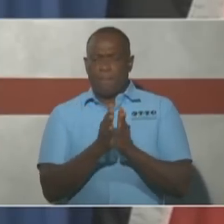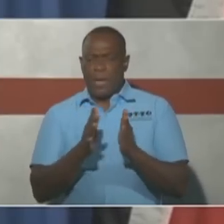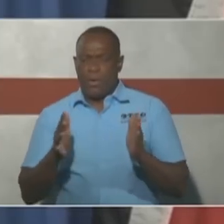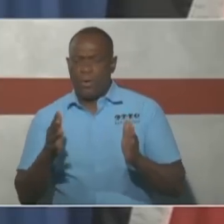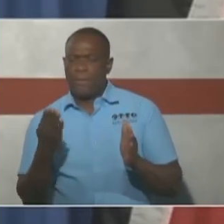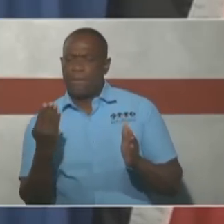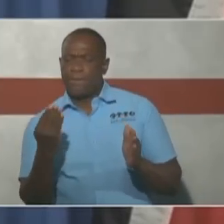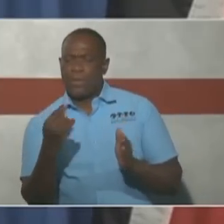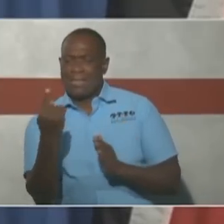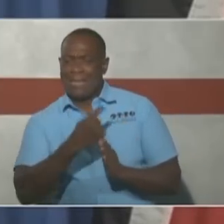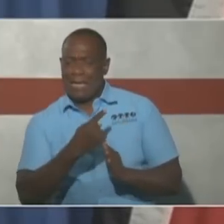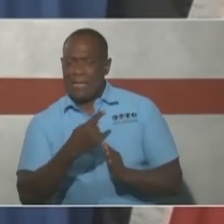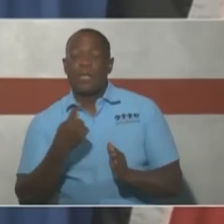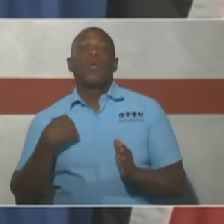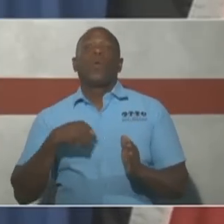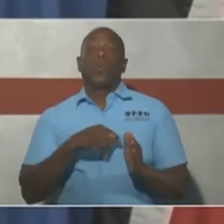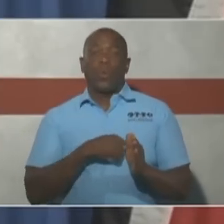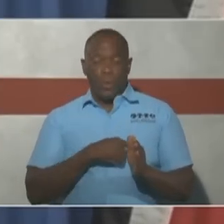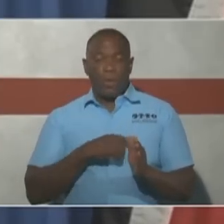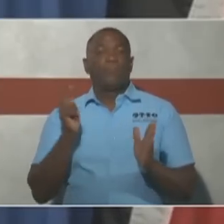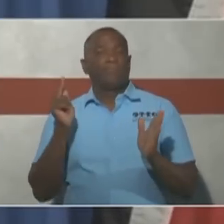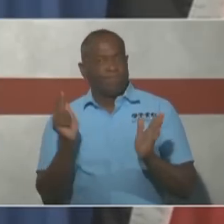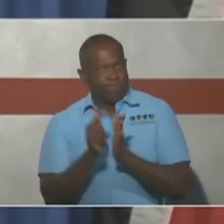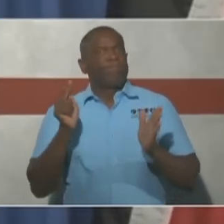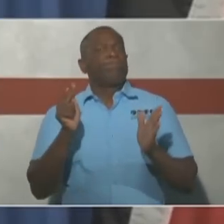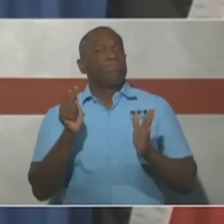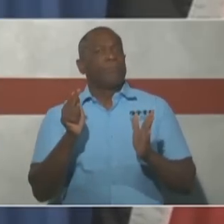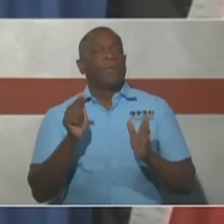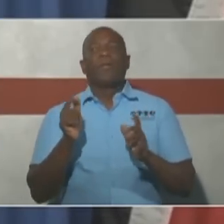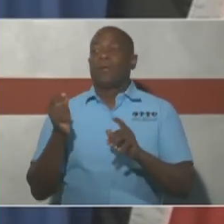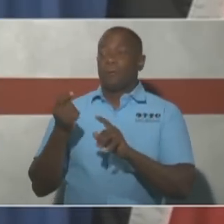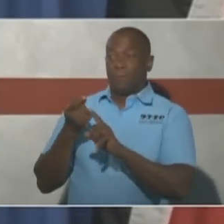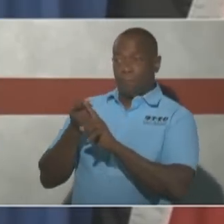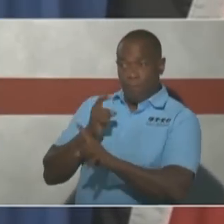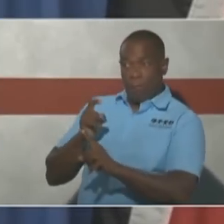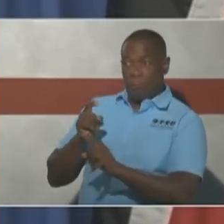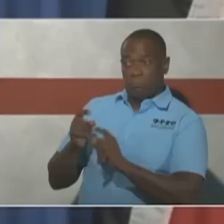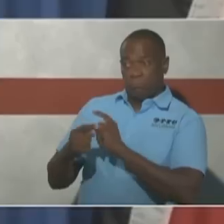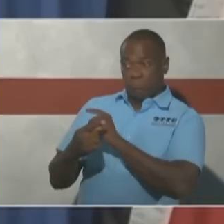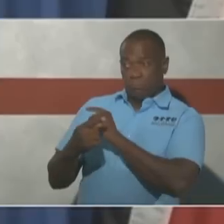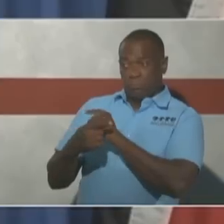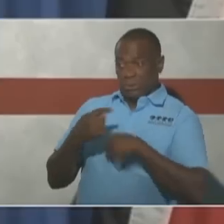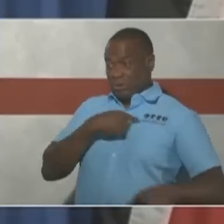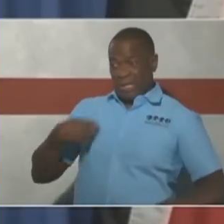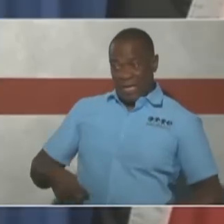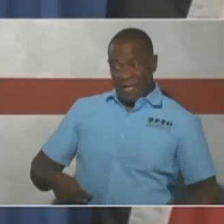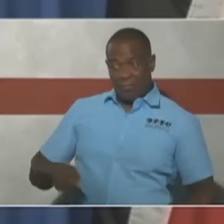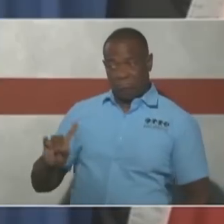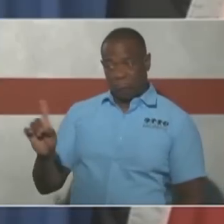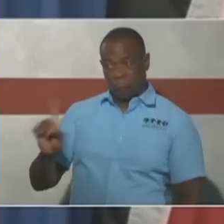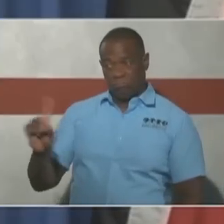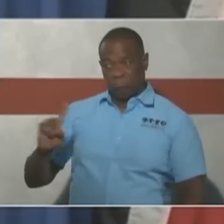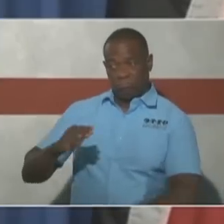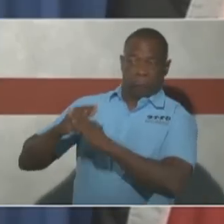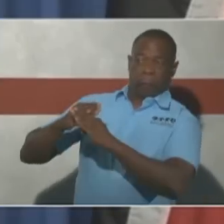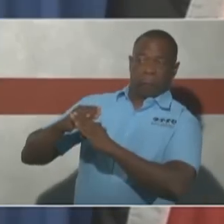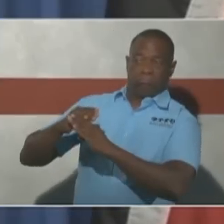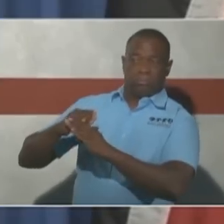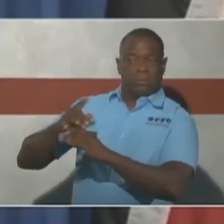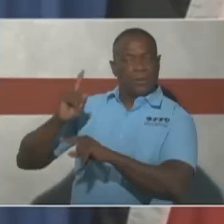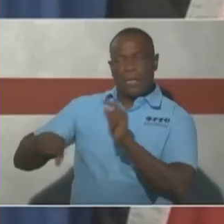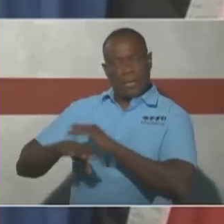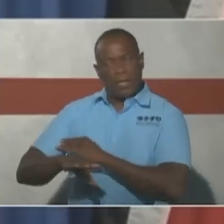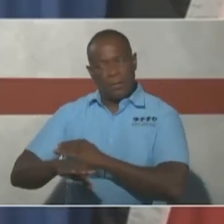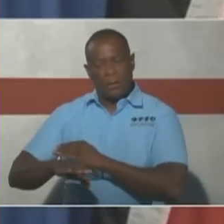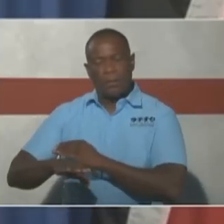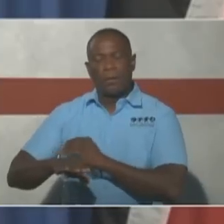confident. We explained our position, and China is a country we have good relations with, and they understood. But let